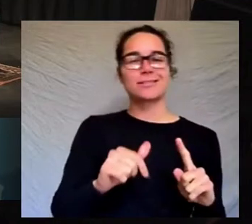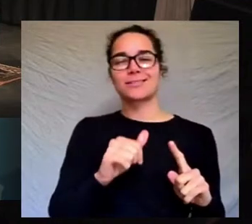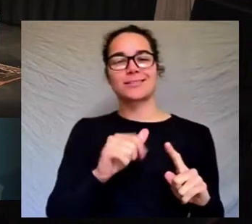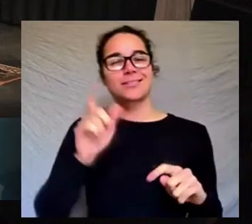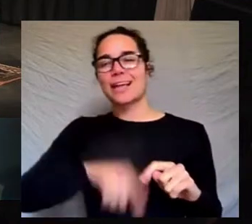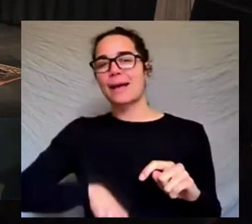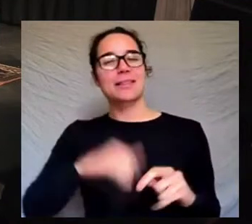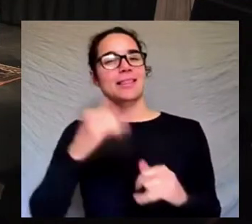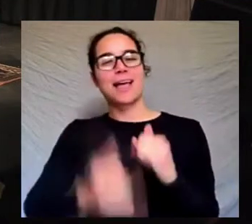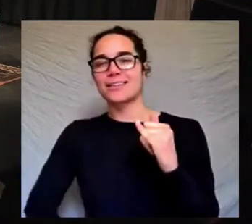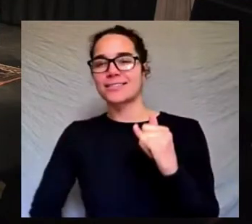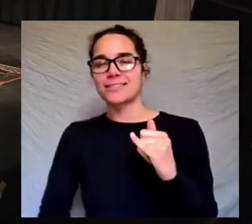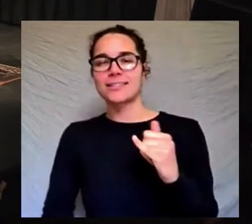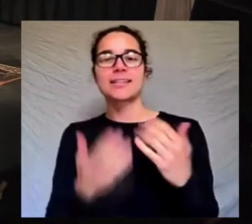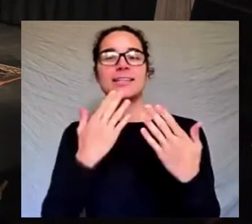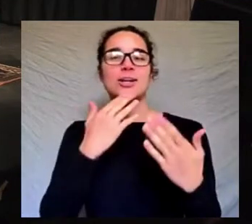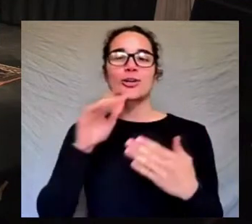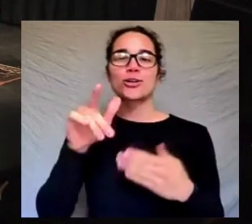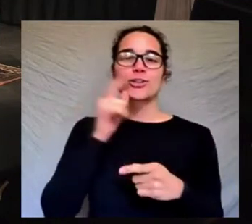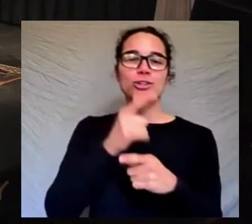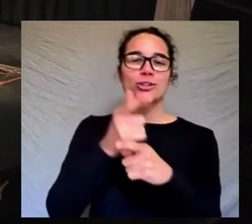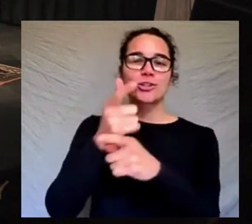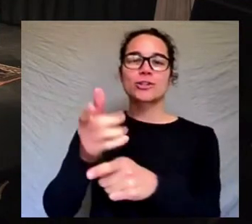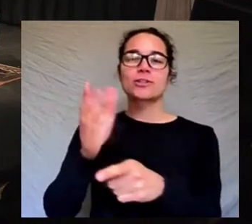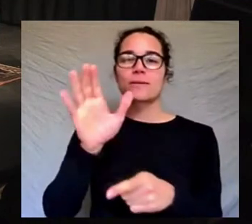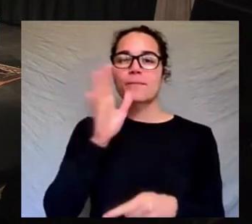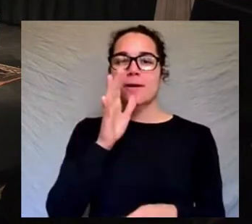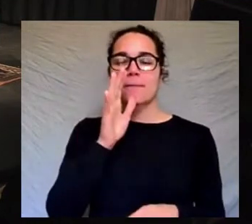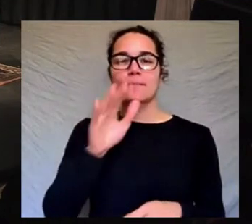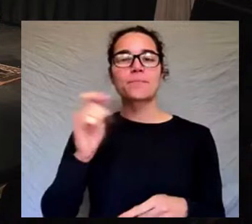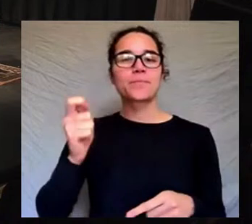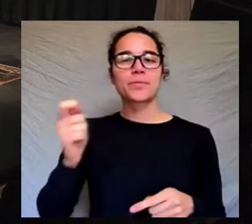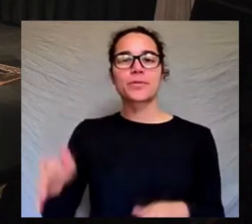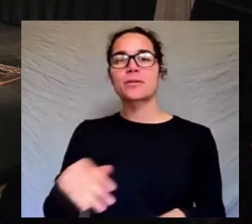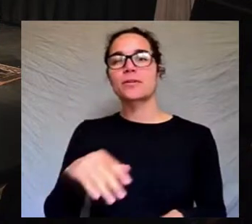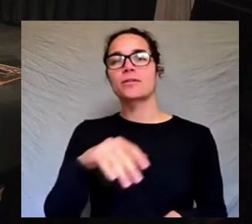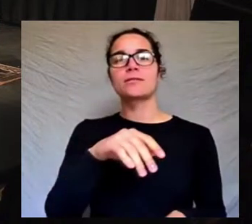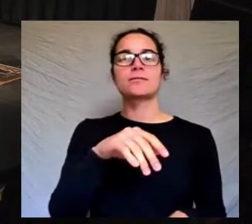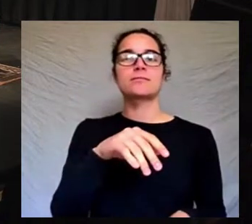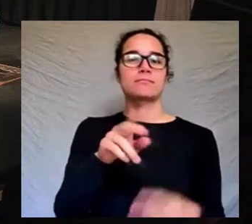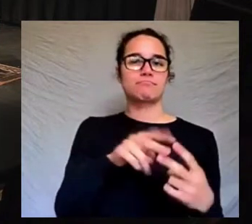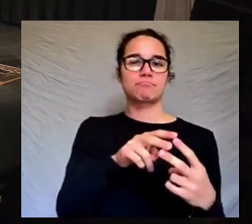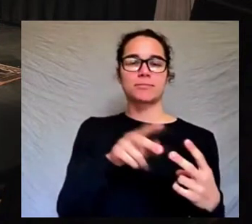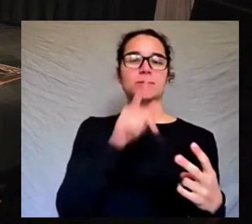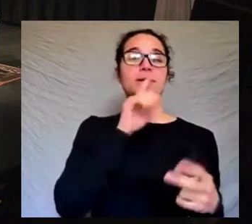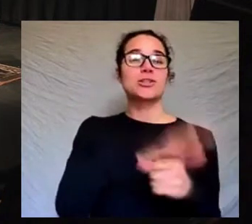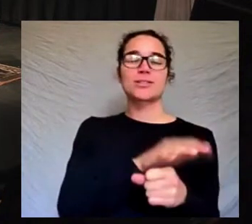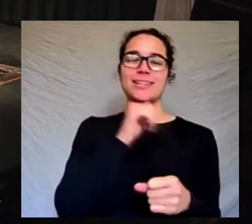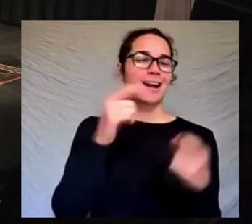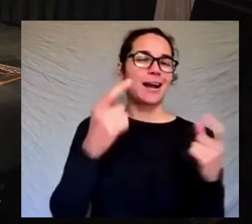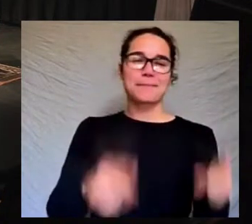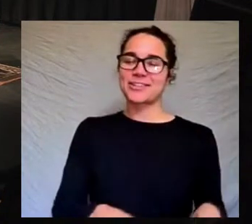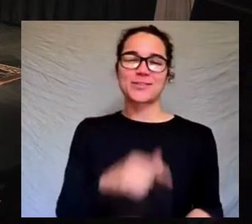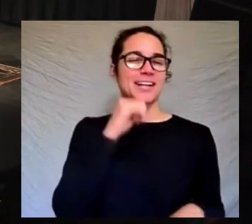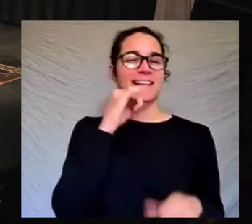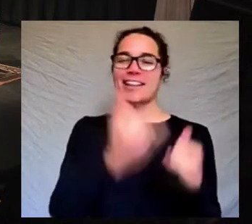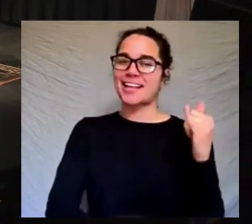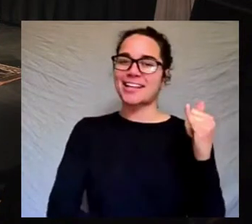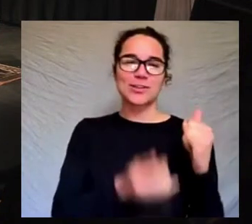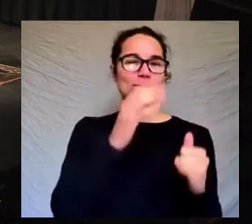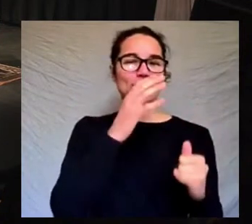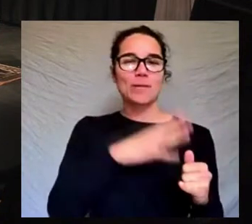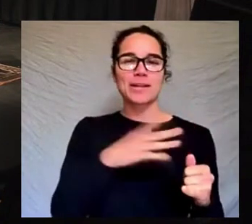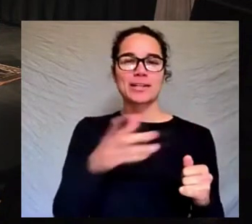sisters-in-law, Justices Sotomayor and Barrett, for ensuring that that didn't happen. She was not the last woman on the